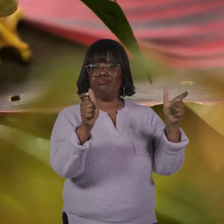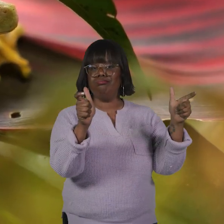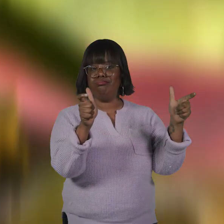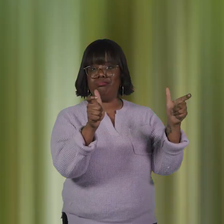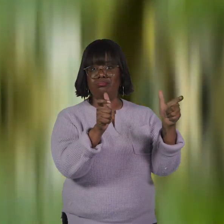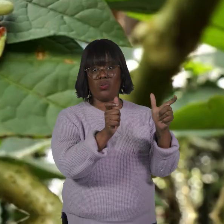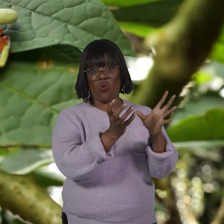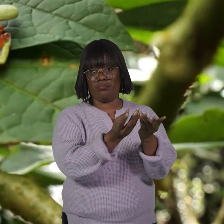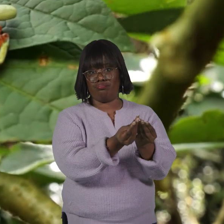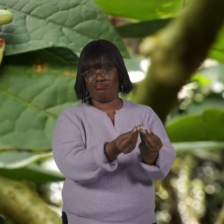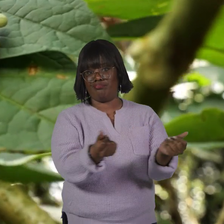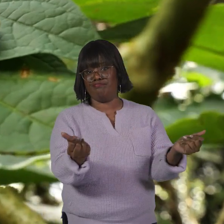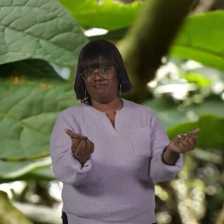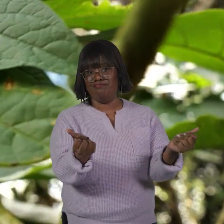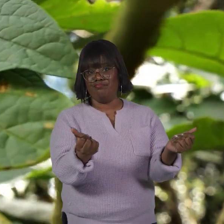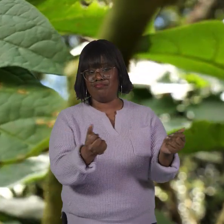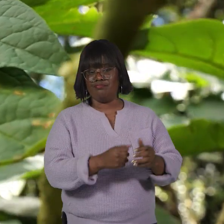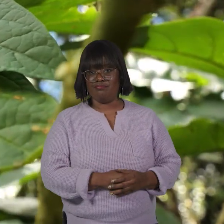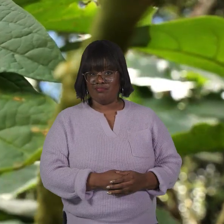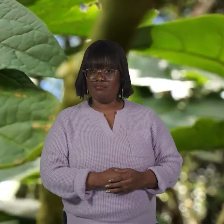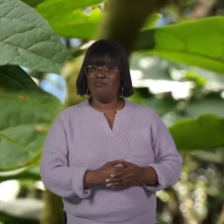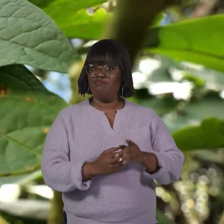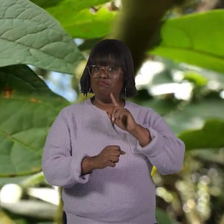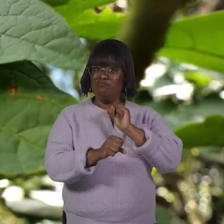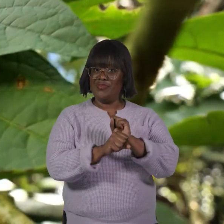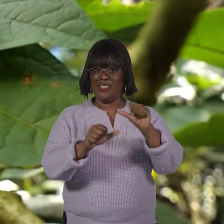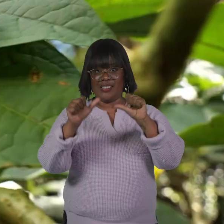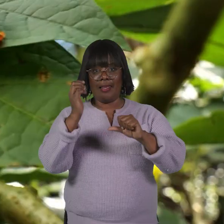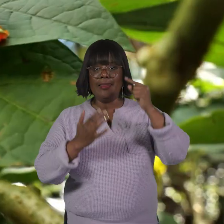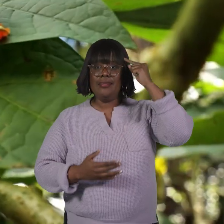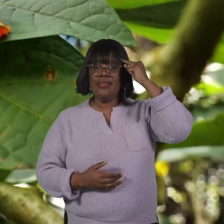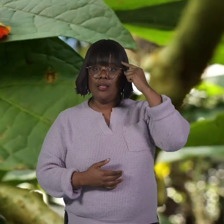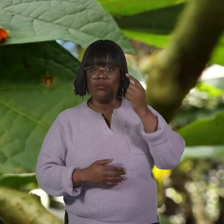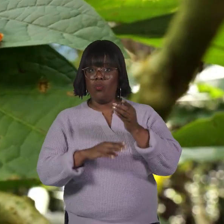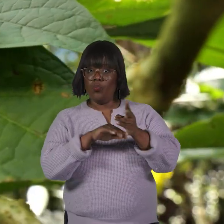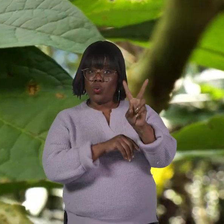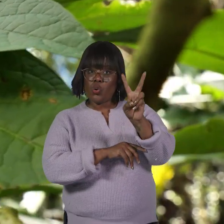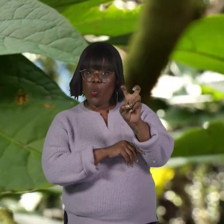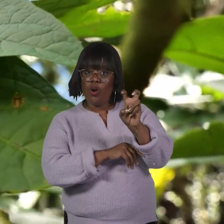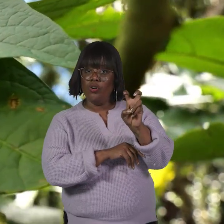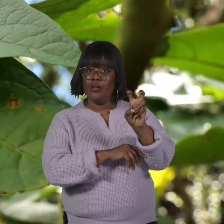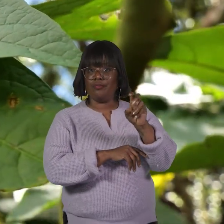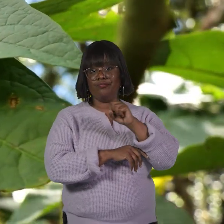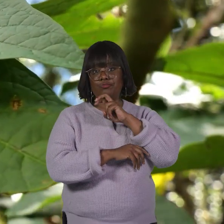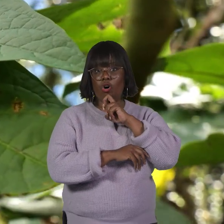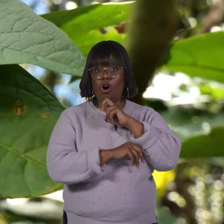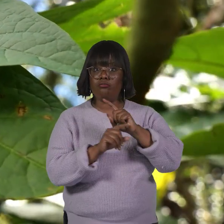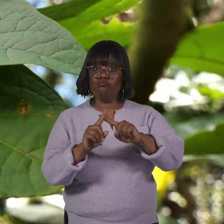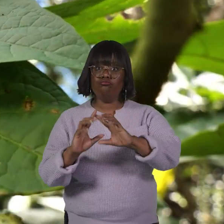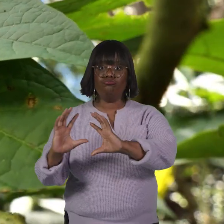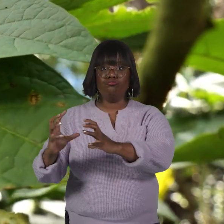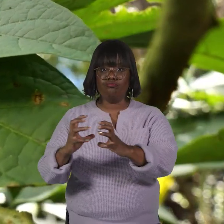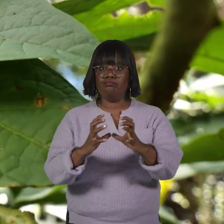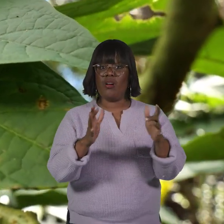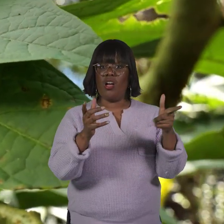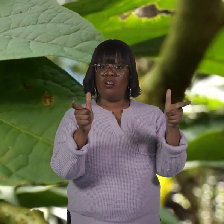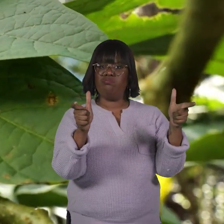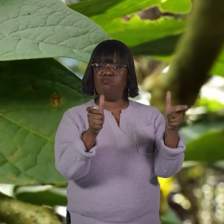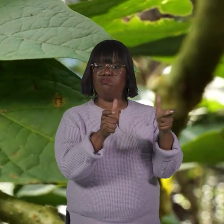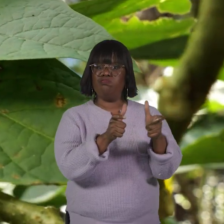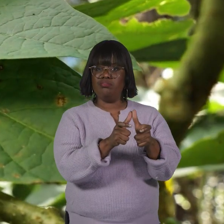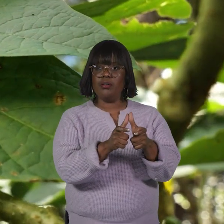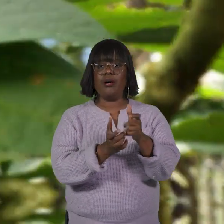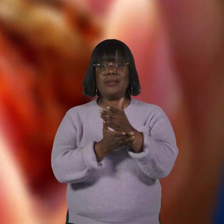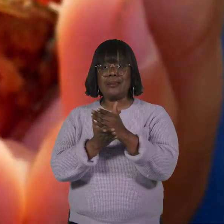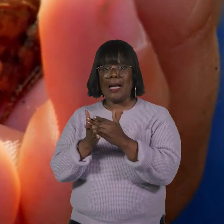extinct. In fact, scientists think as many as 200 frog species are extinct, with many more